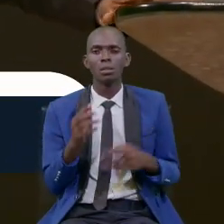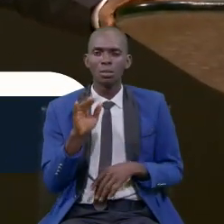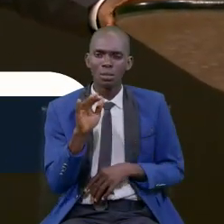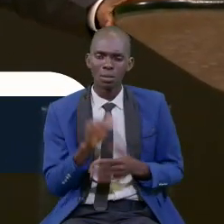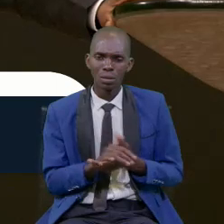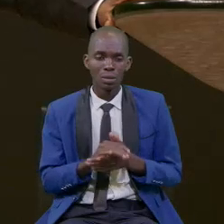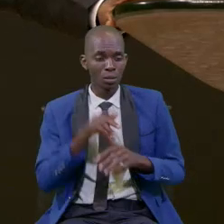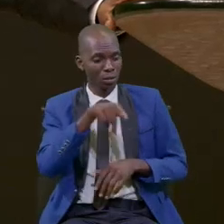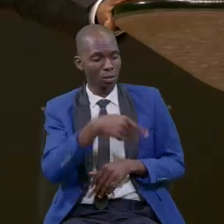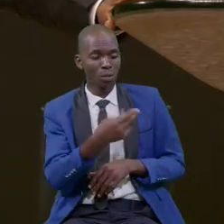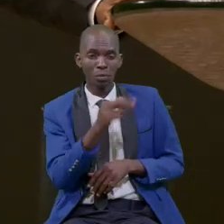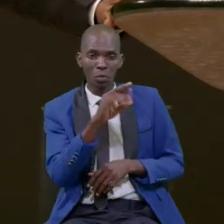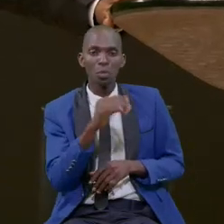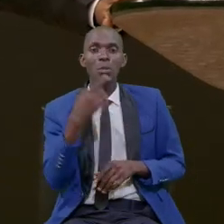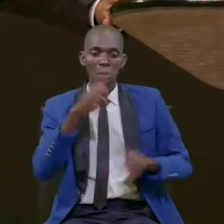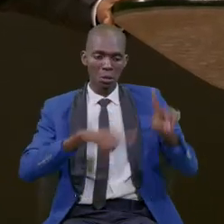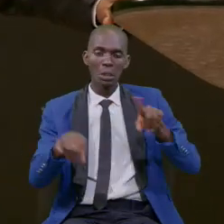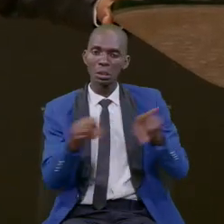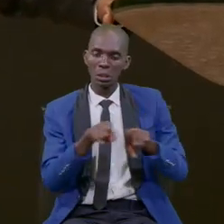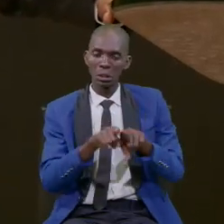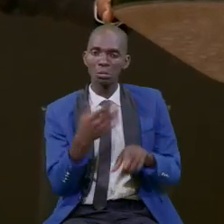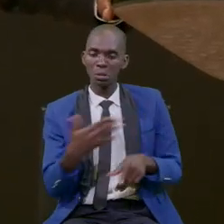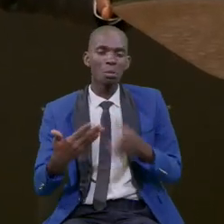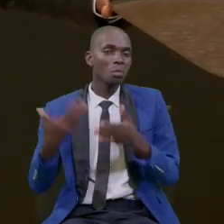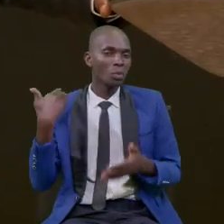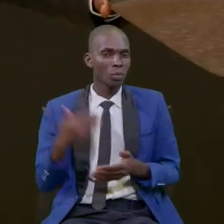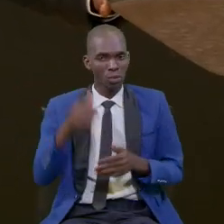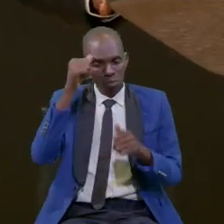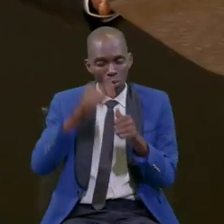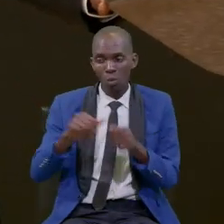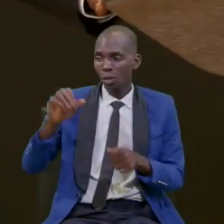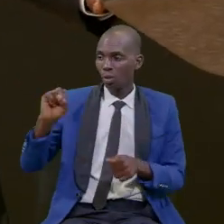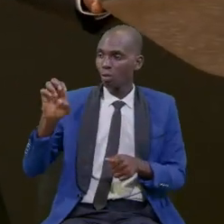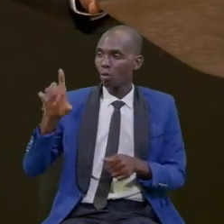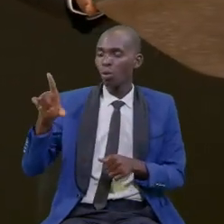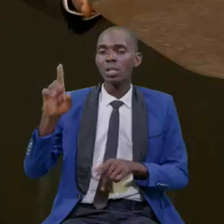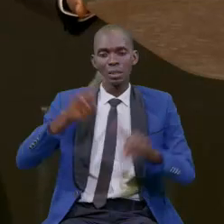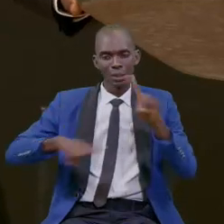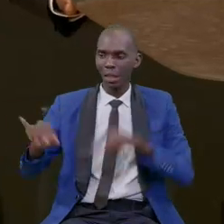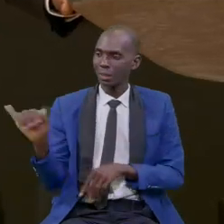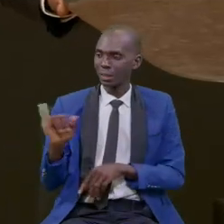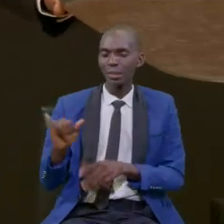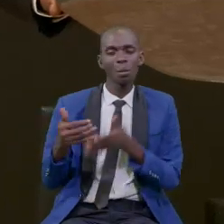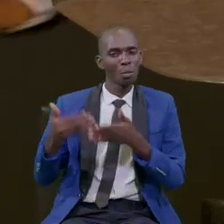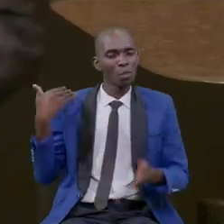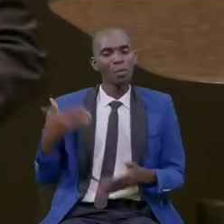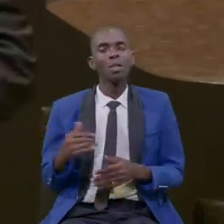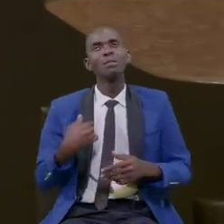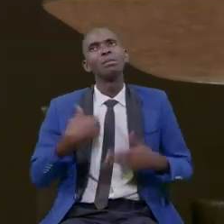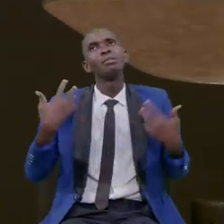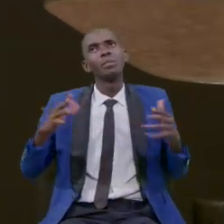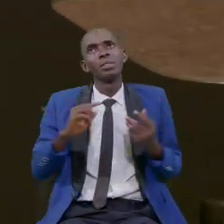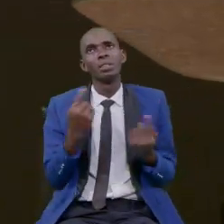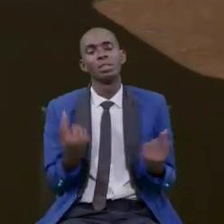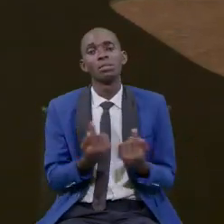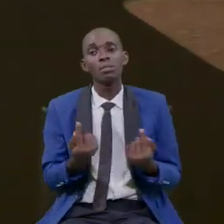to you. Hold on. And Saul said that to you. I have sinned. And all